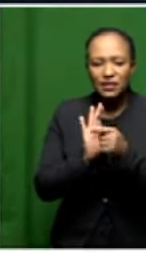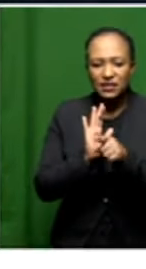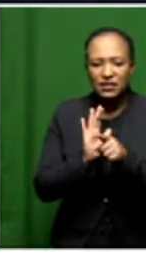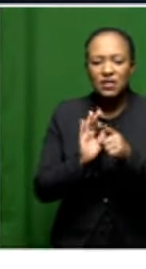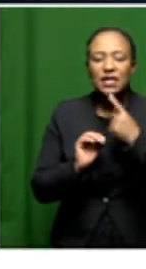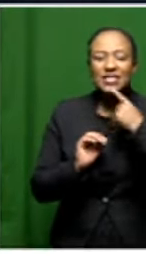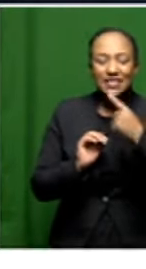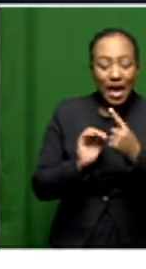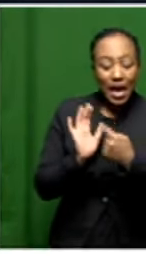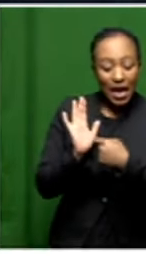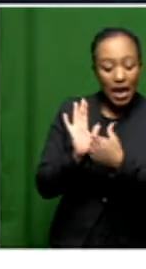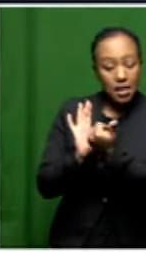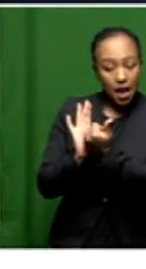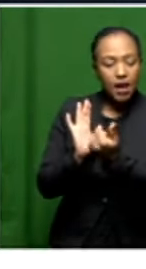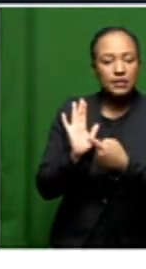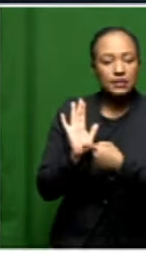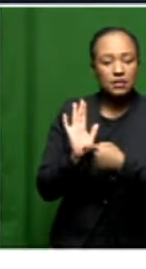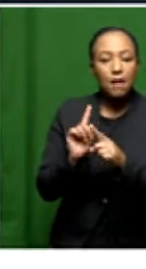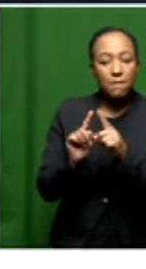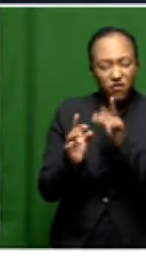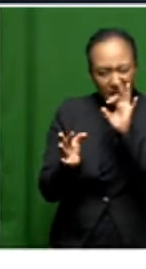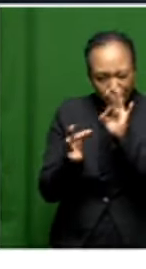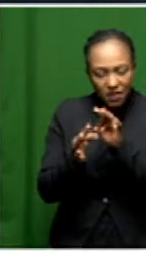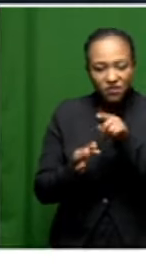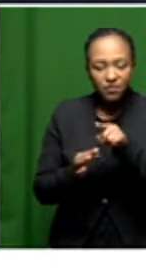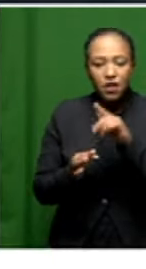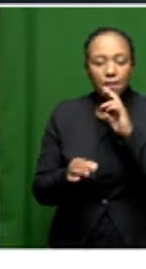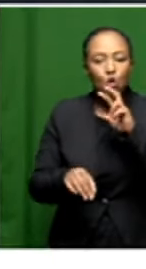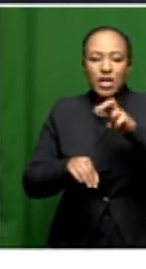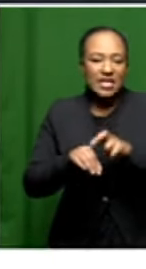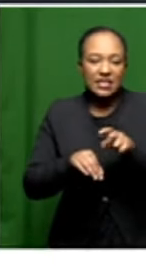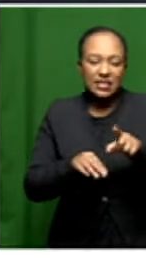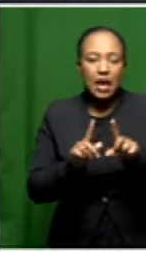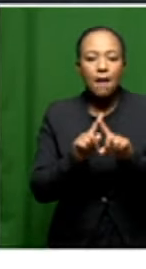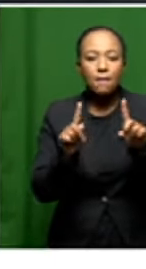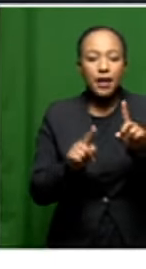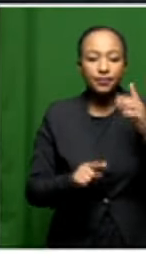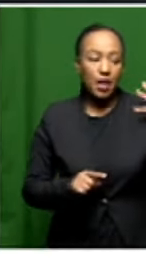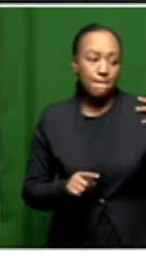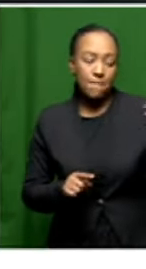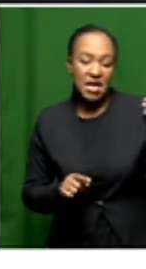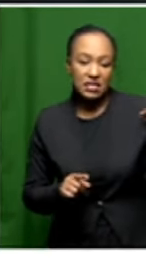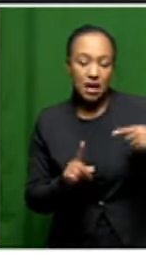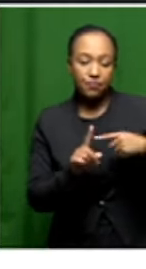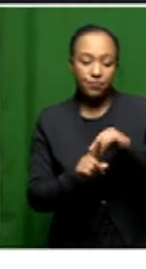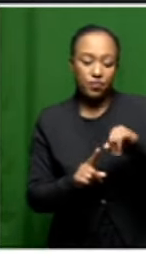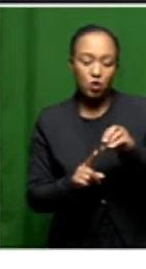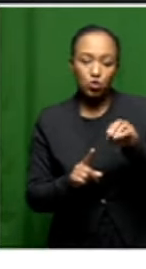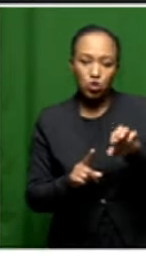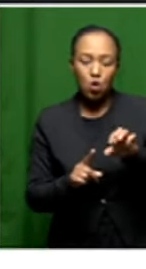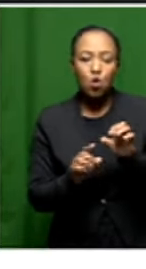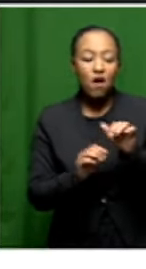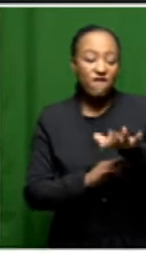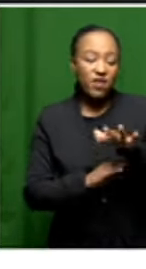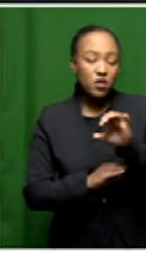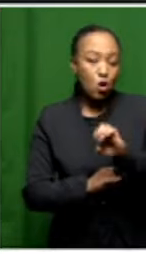specifically states in the act, for this specific procedure, consent is not required. Yeah, the minister had said, Joe Patlar has said on October the 15th, that's